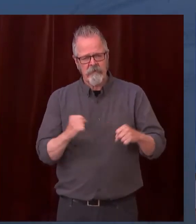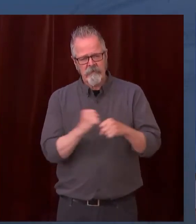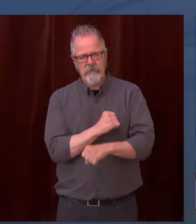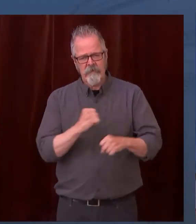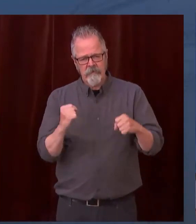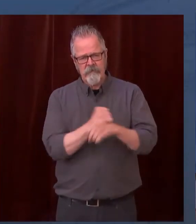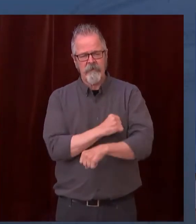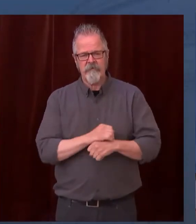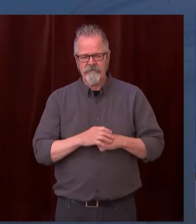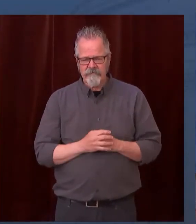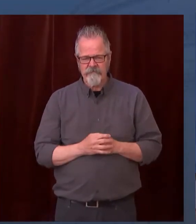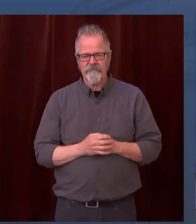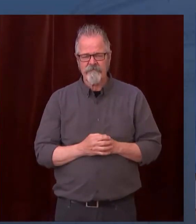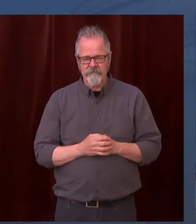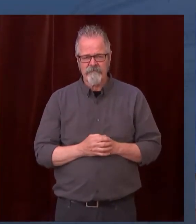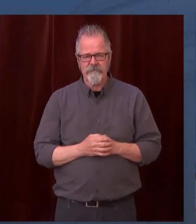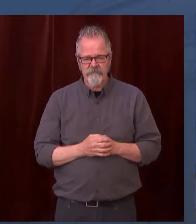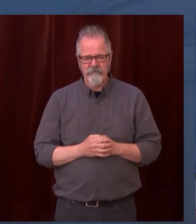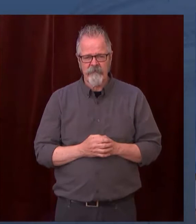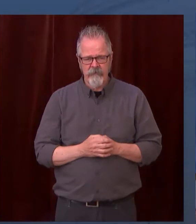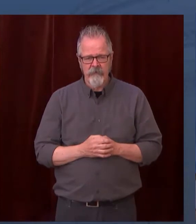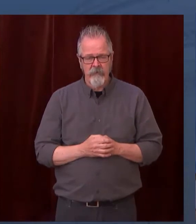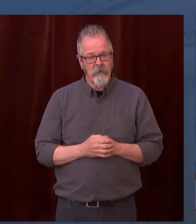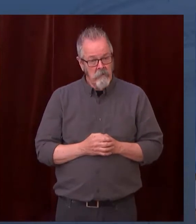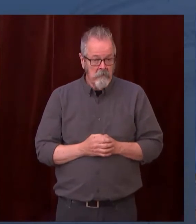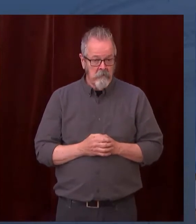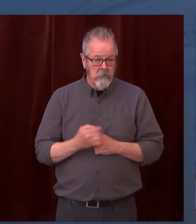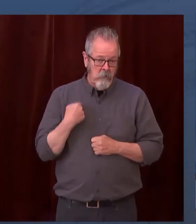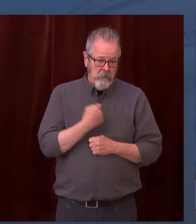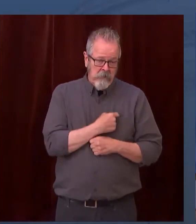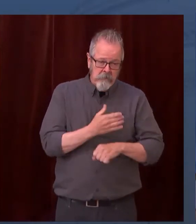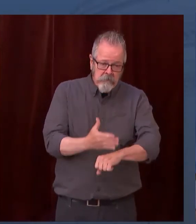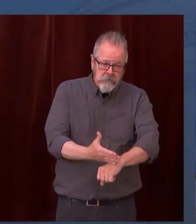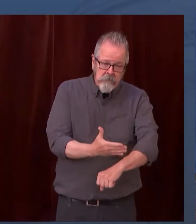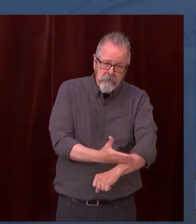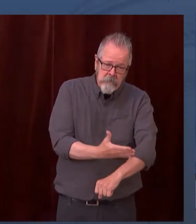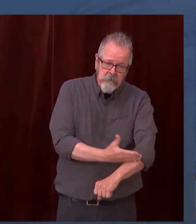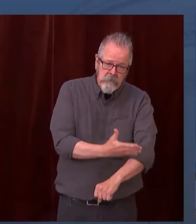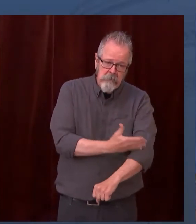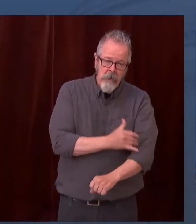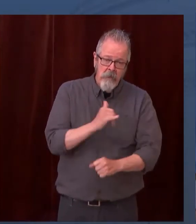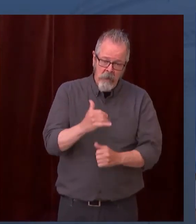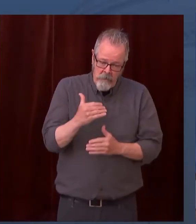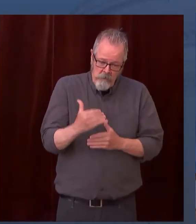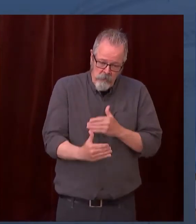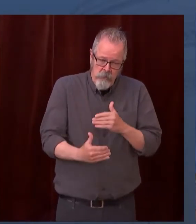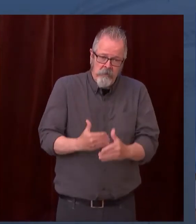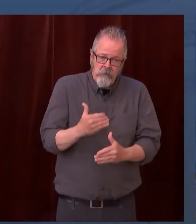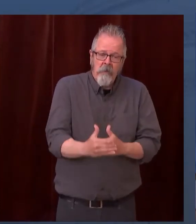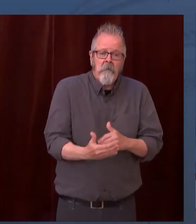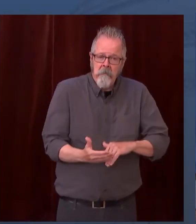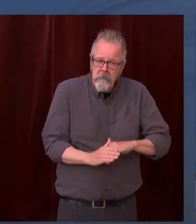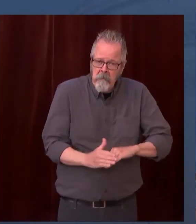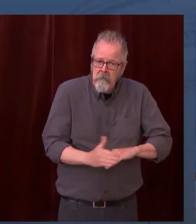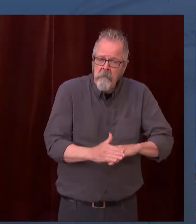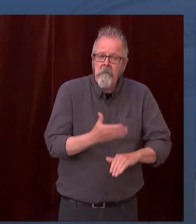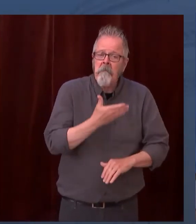heard Commissioner Delvin talk about the progress we're already making in the Tri-Cities because of the community